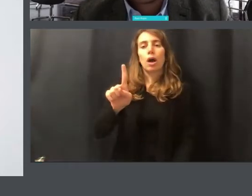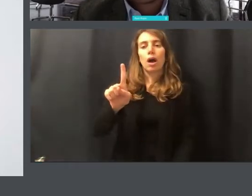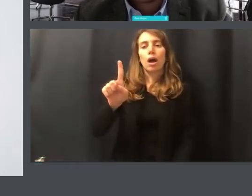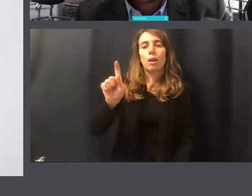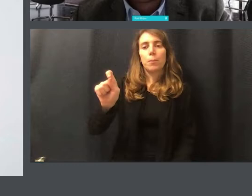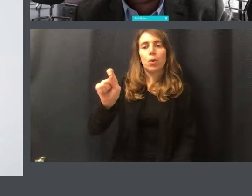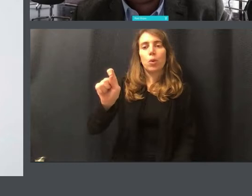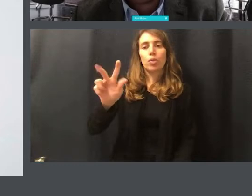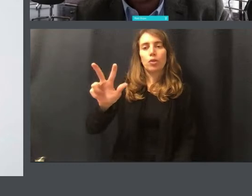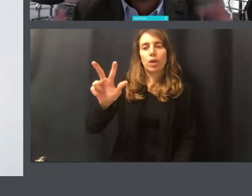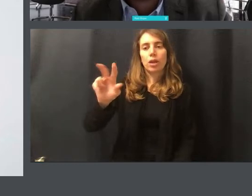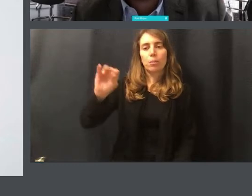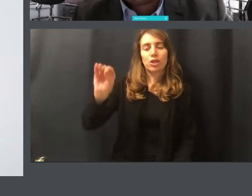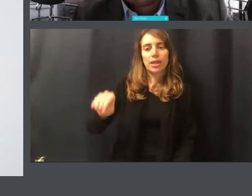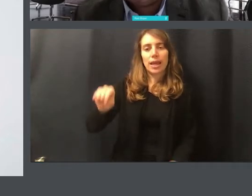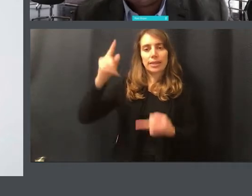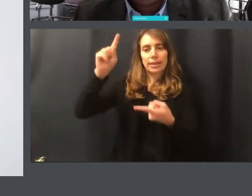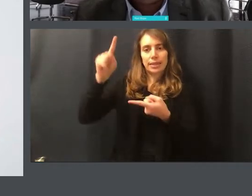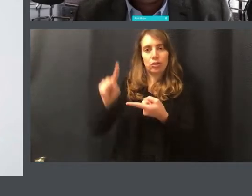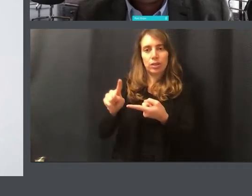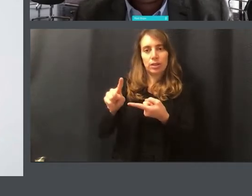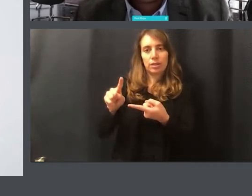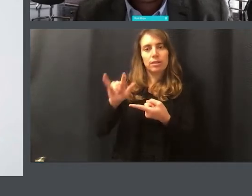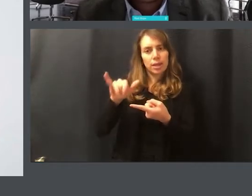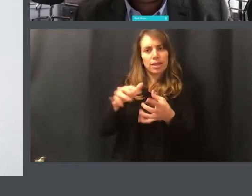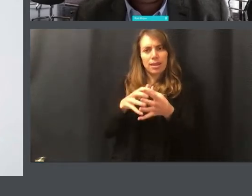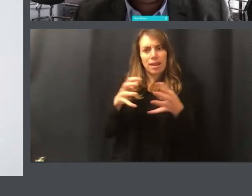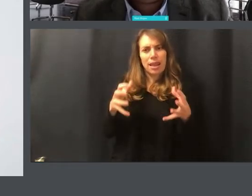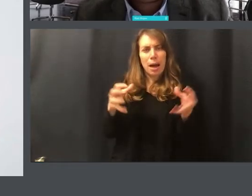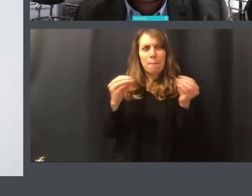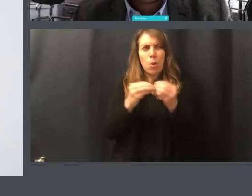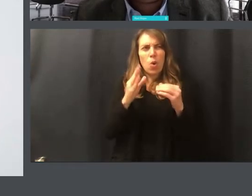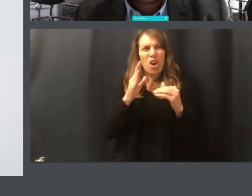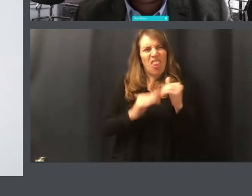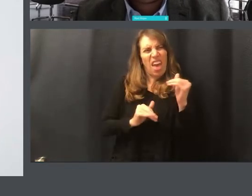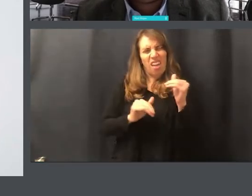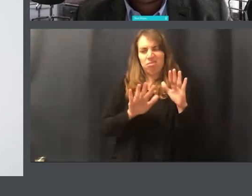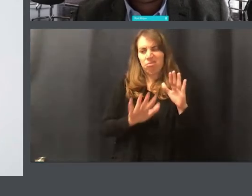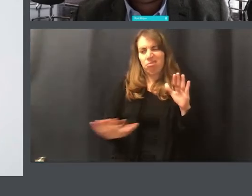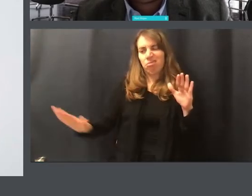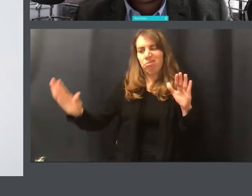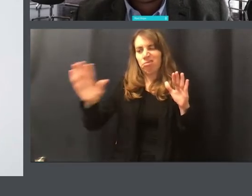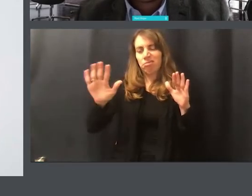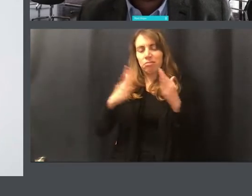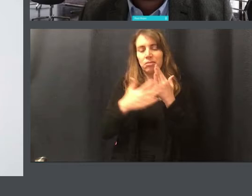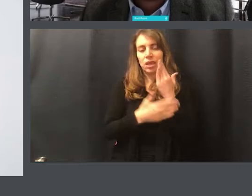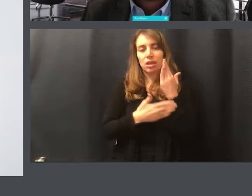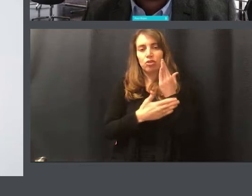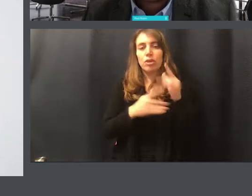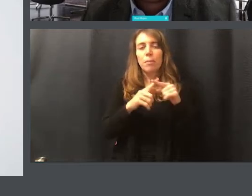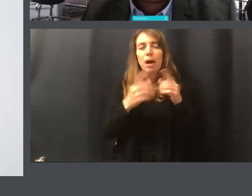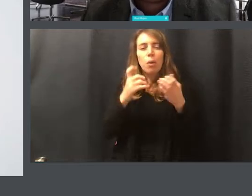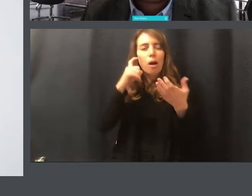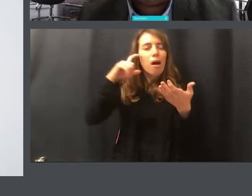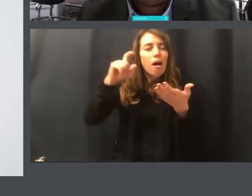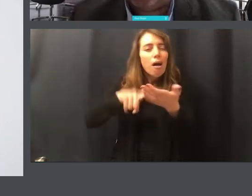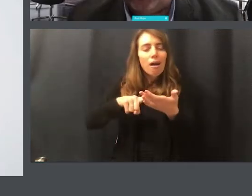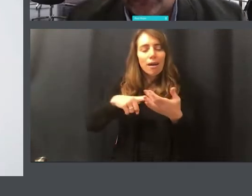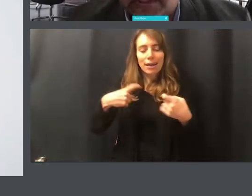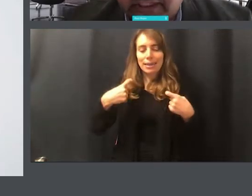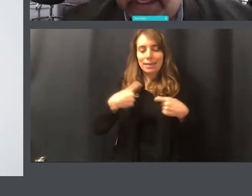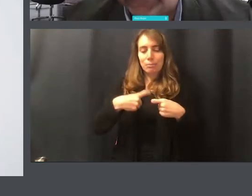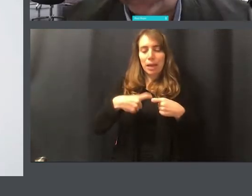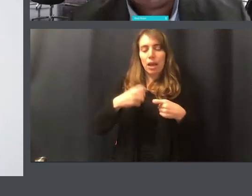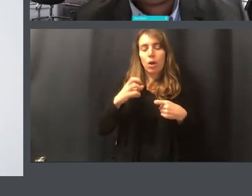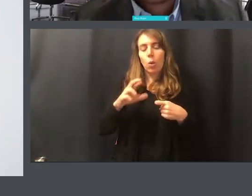right, which is a lot less than countrywide. But let's look at the percentage change in the Hispanic or the